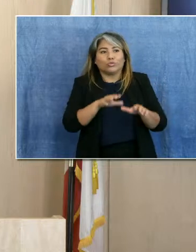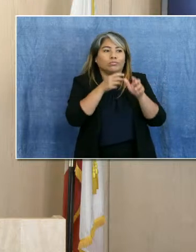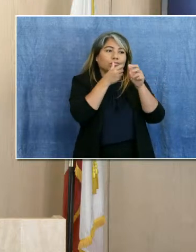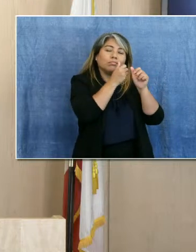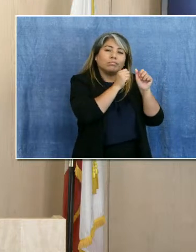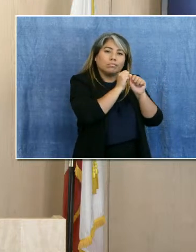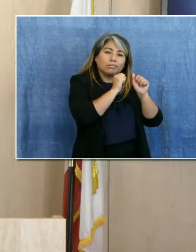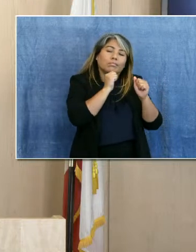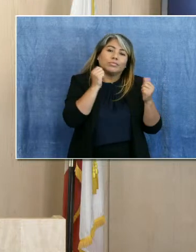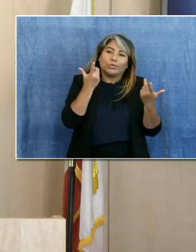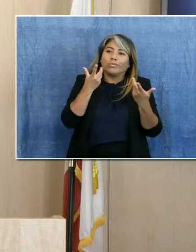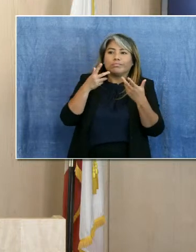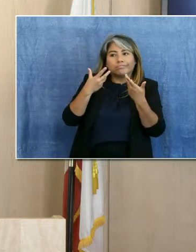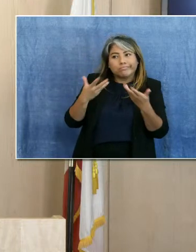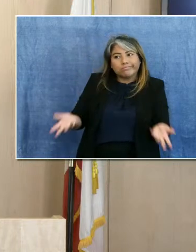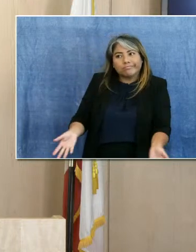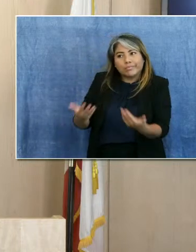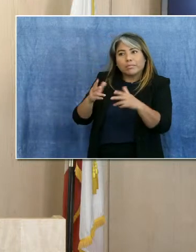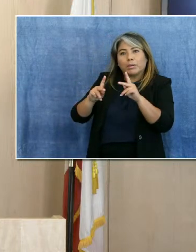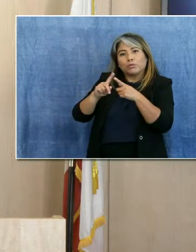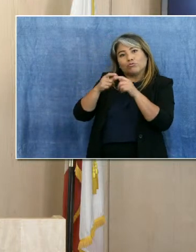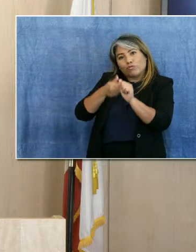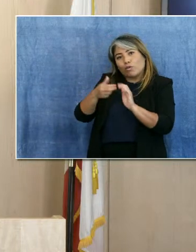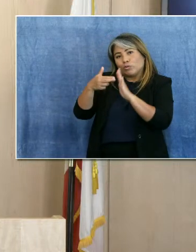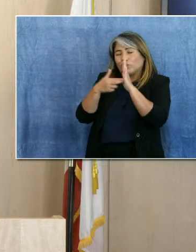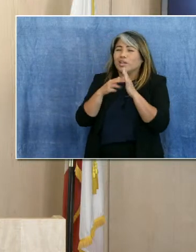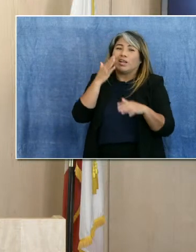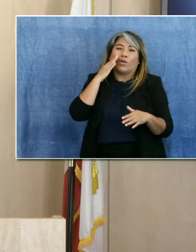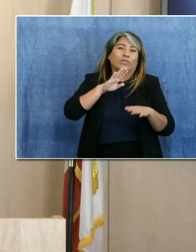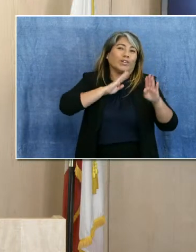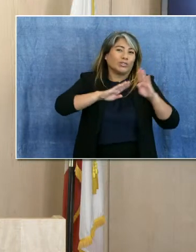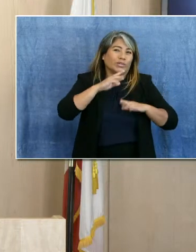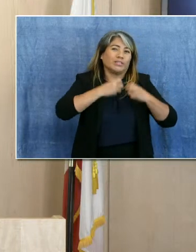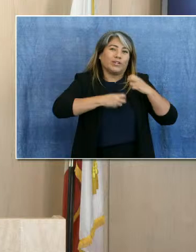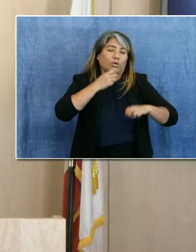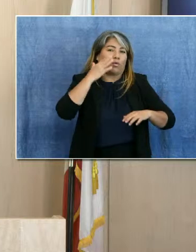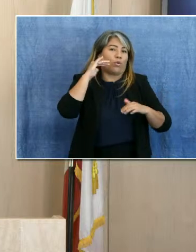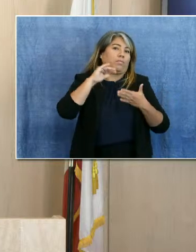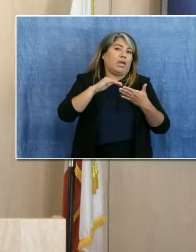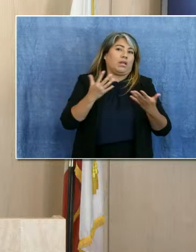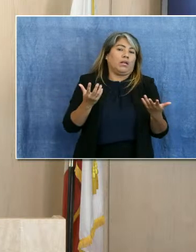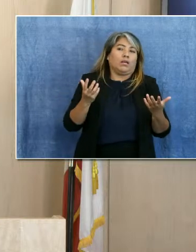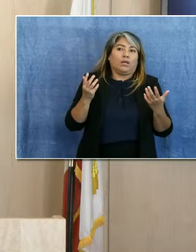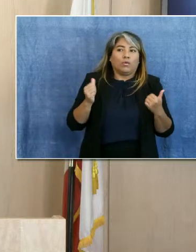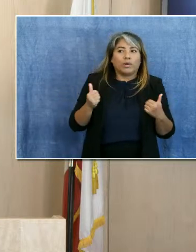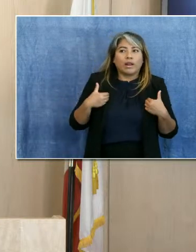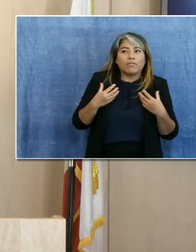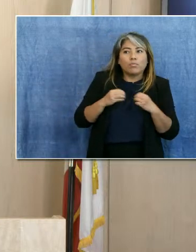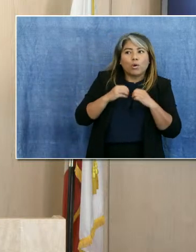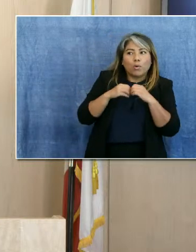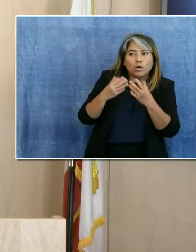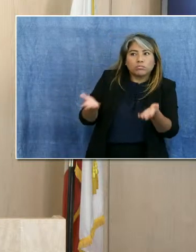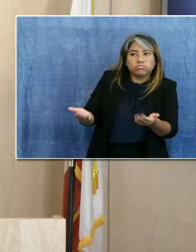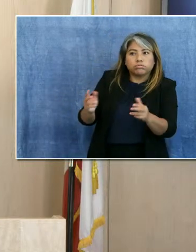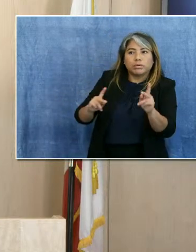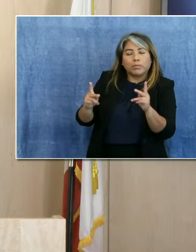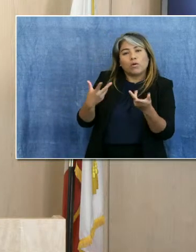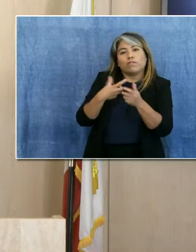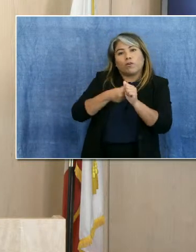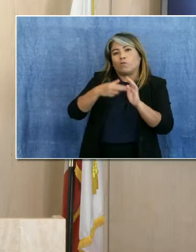it's a very frustrating situation. It's very difficult, and we're hopeful that we can gain greater compliance for our region.